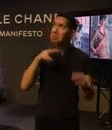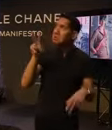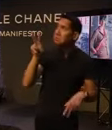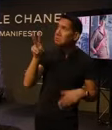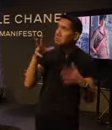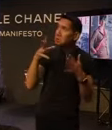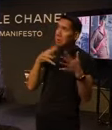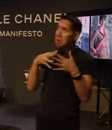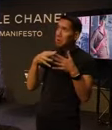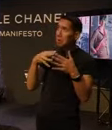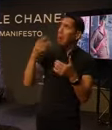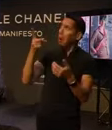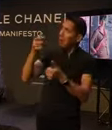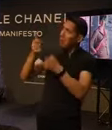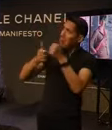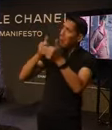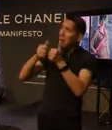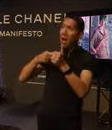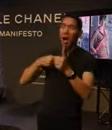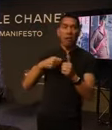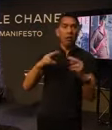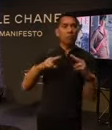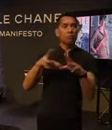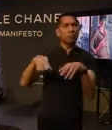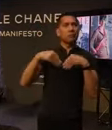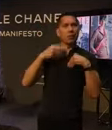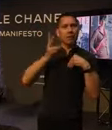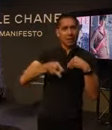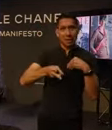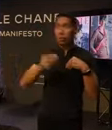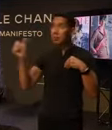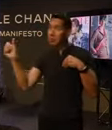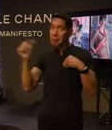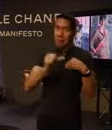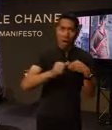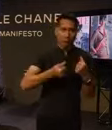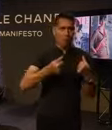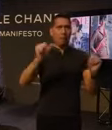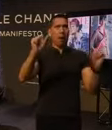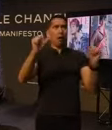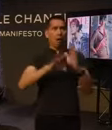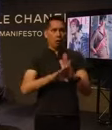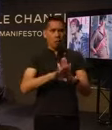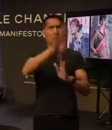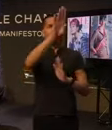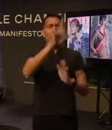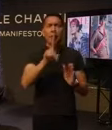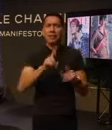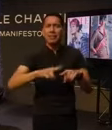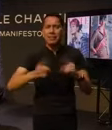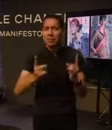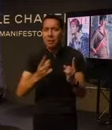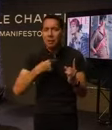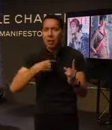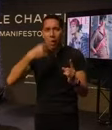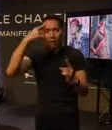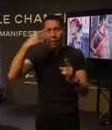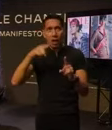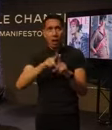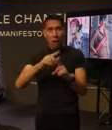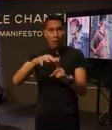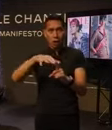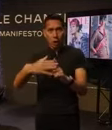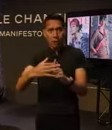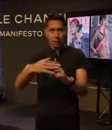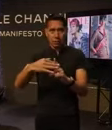and she became extremely successful. But it was different again, because when we think about the context of the